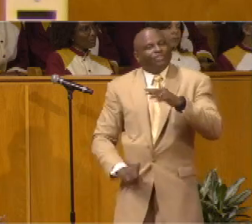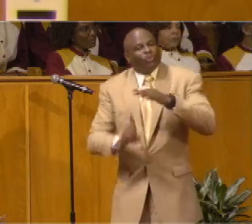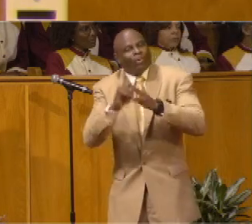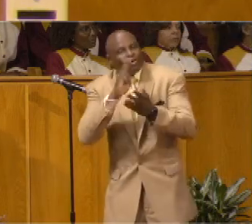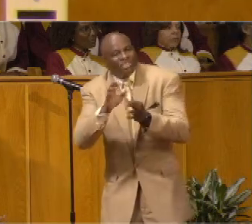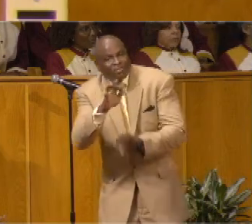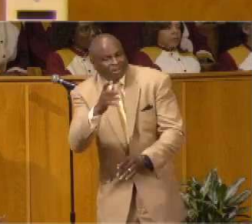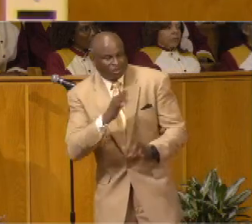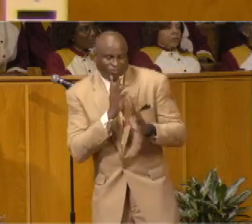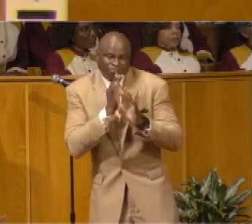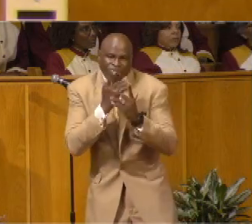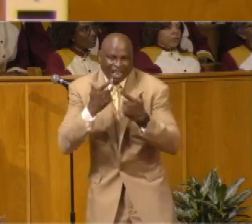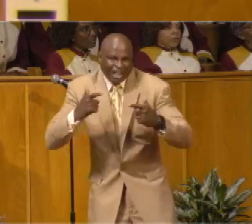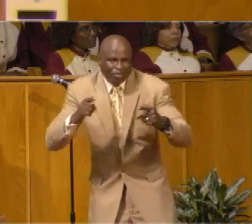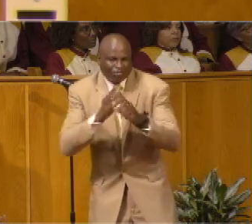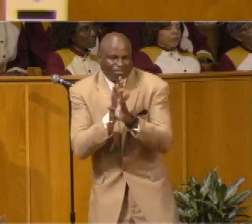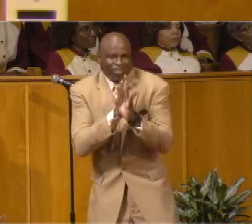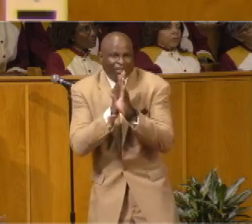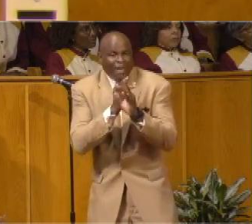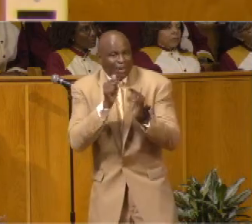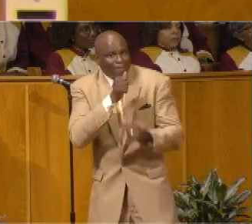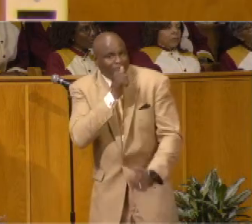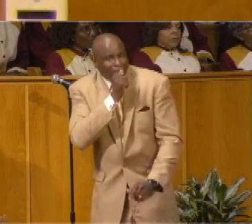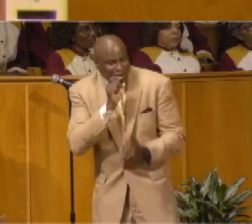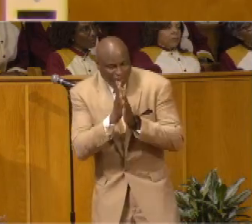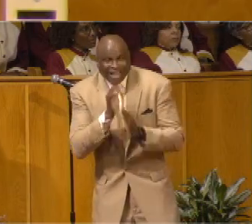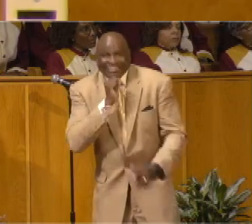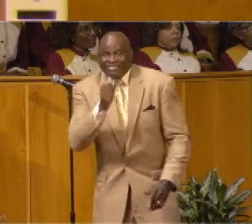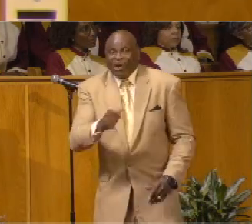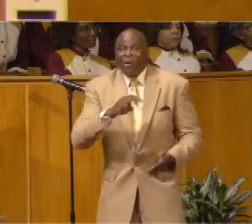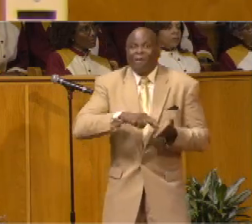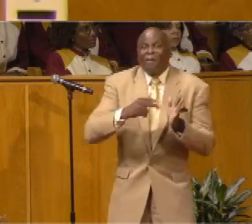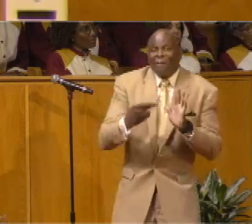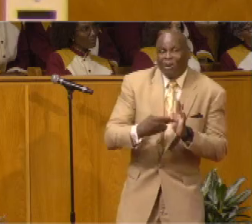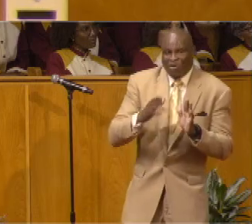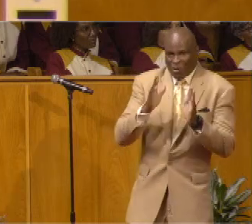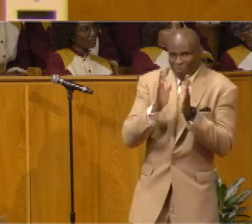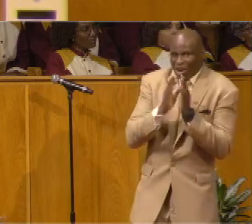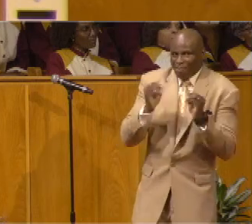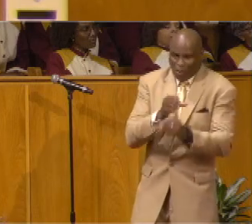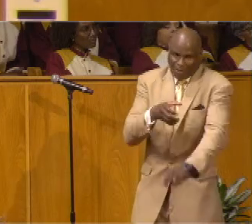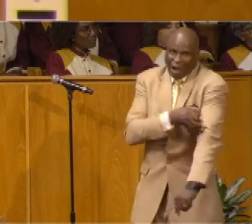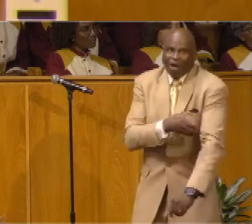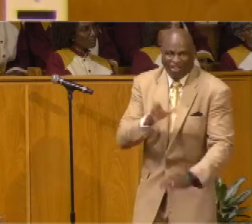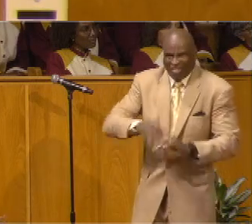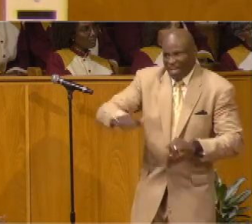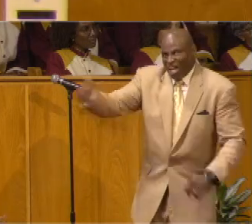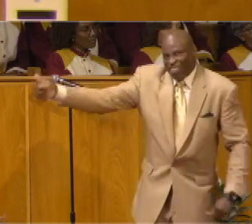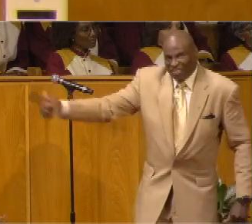Spirit and you speaking in tongues in your private prayer does not make your prayer more powerful.